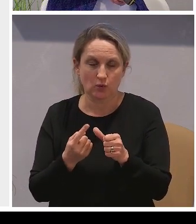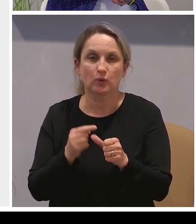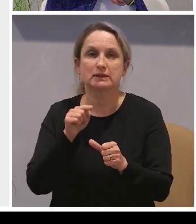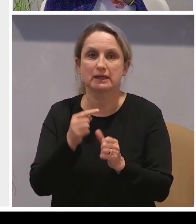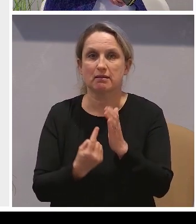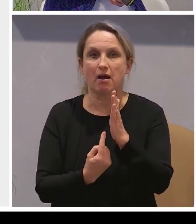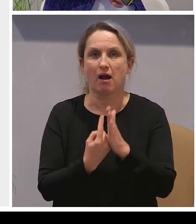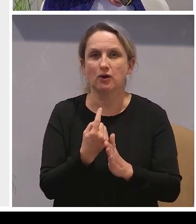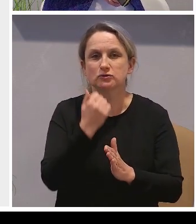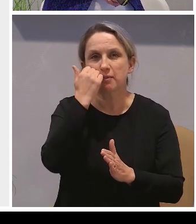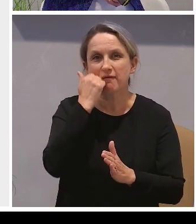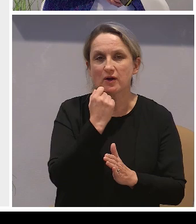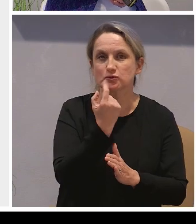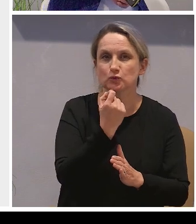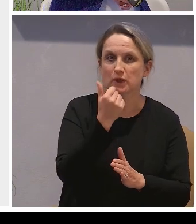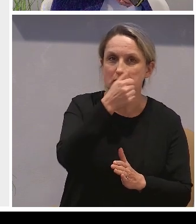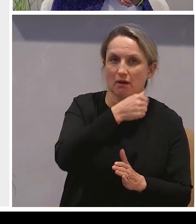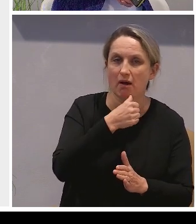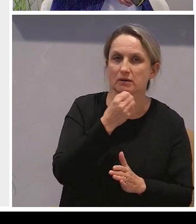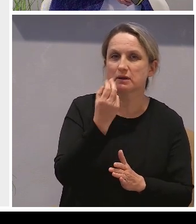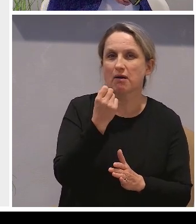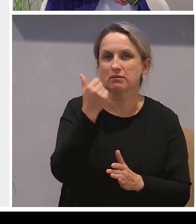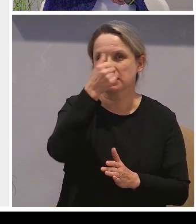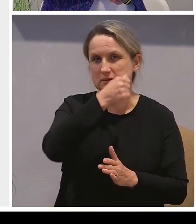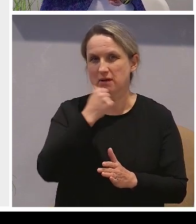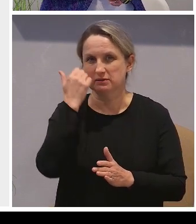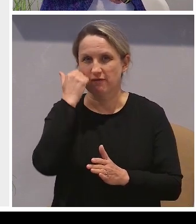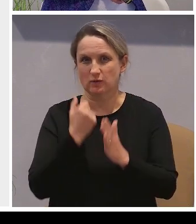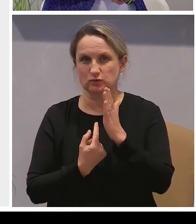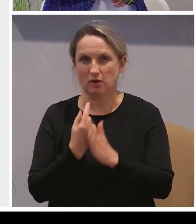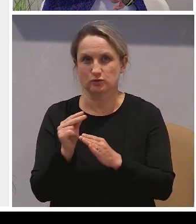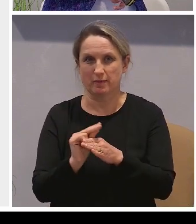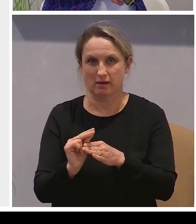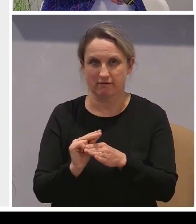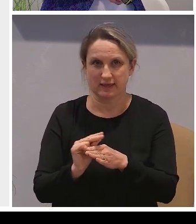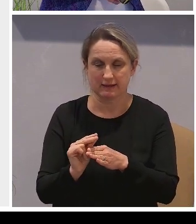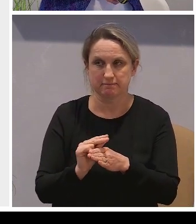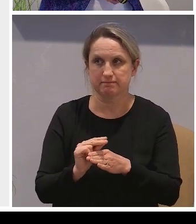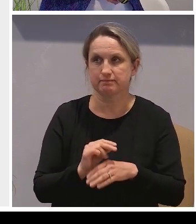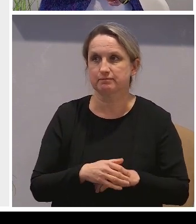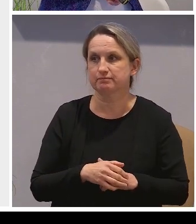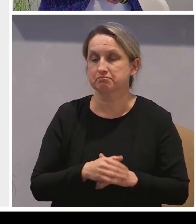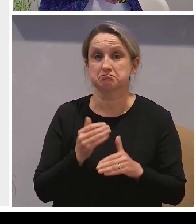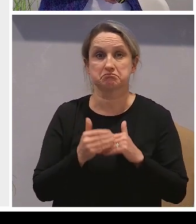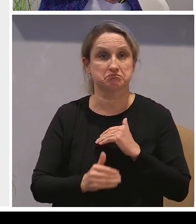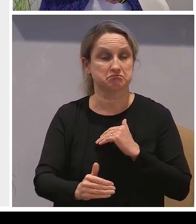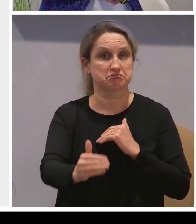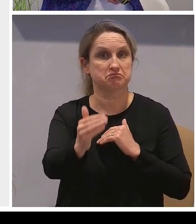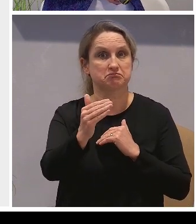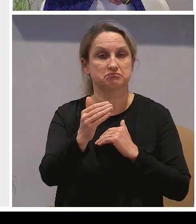the problem with Turner syndrome girls is that their ovaries don't function, and this is why we start a low